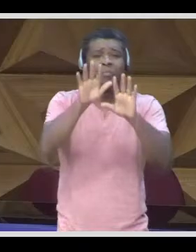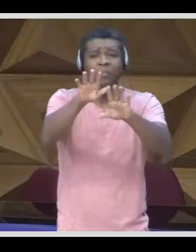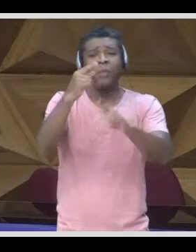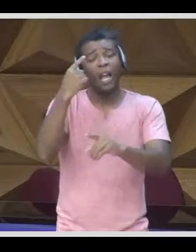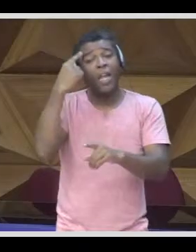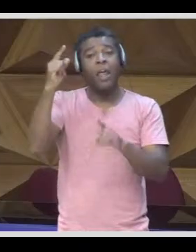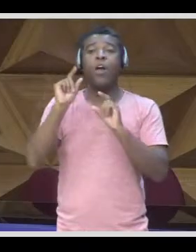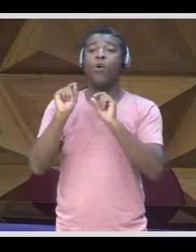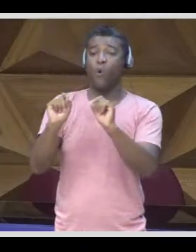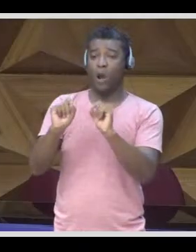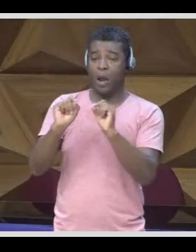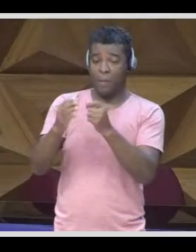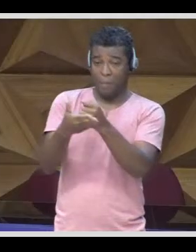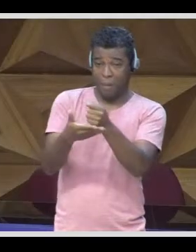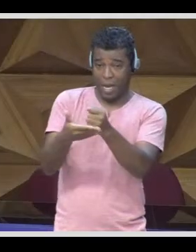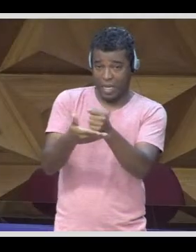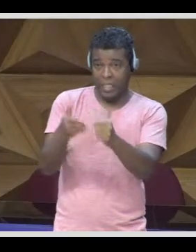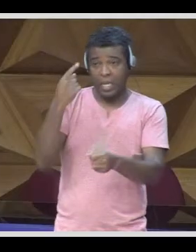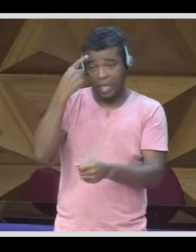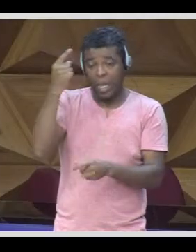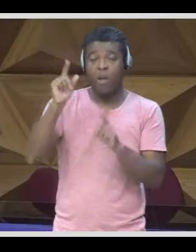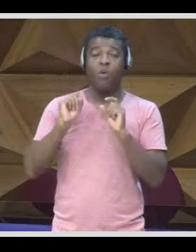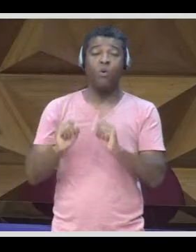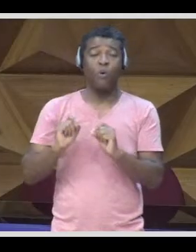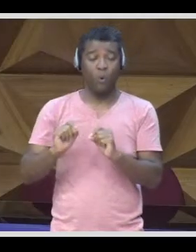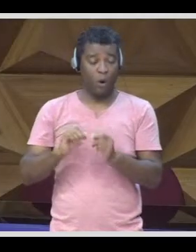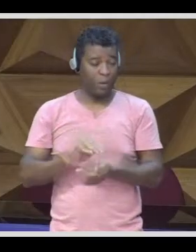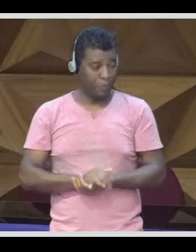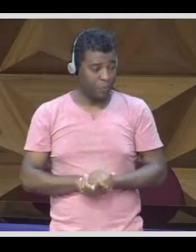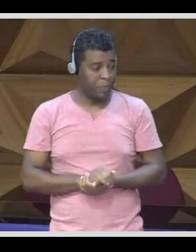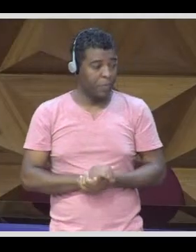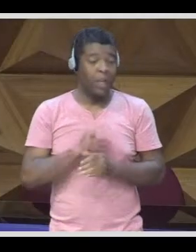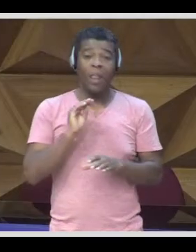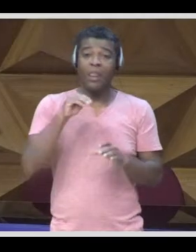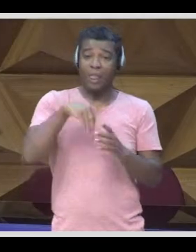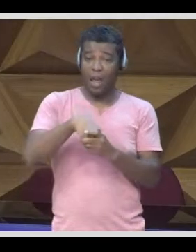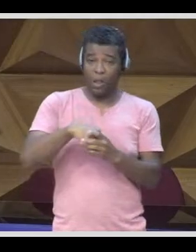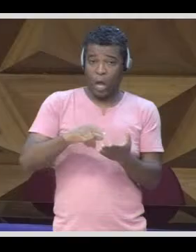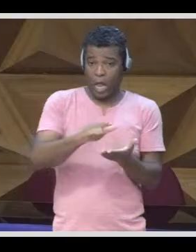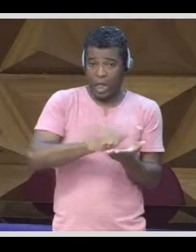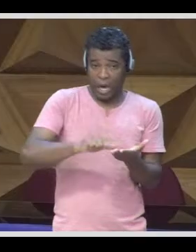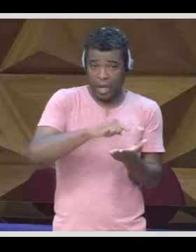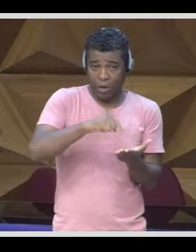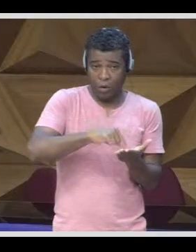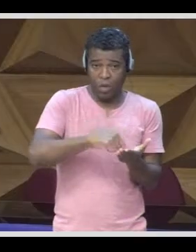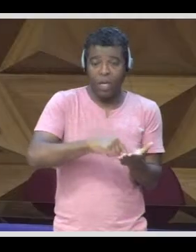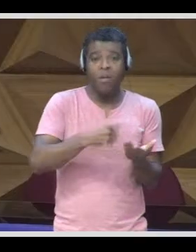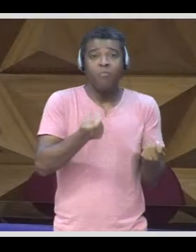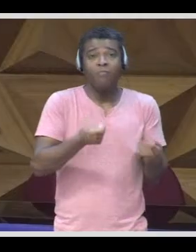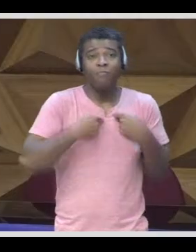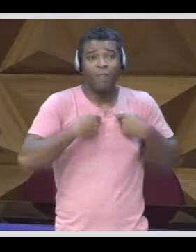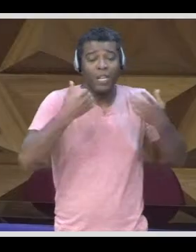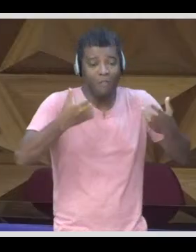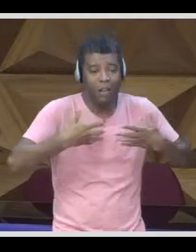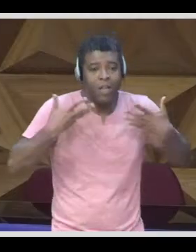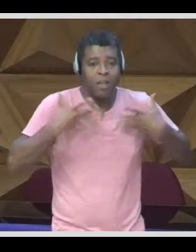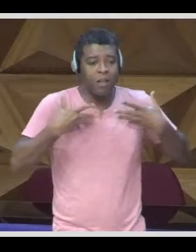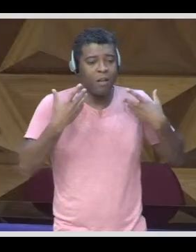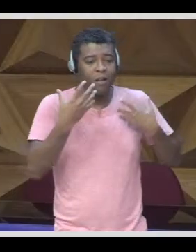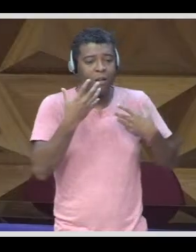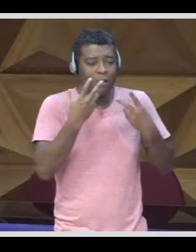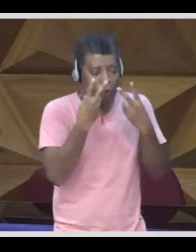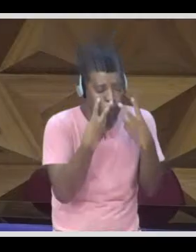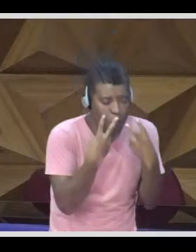So we know from the literature that curiosity stimulation, or curiosity stimulus, is a combination of different variables: